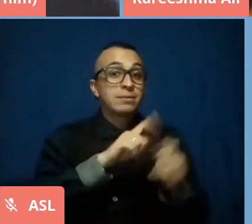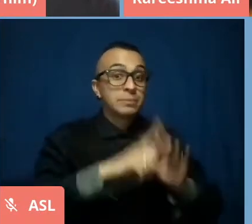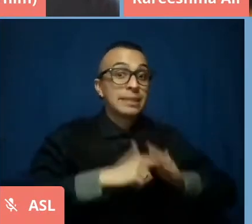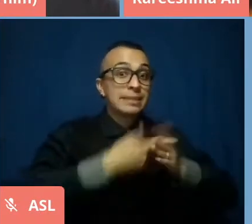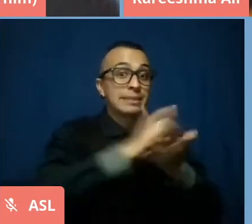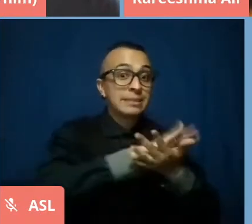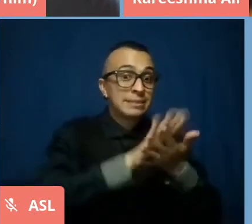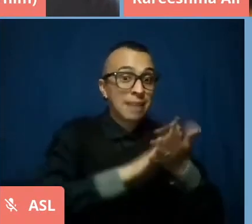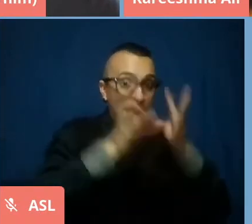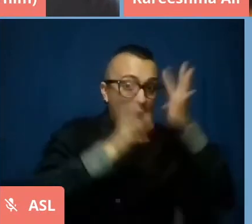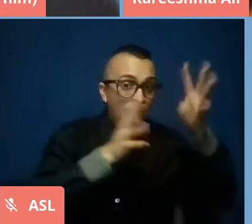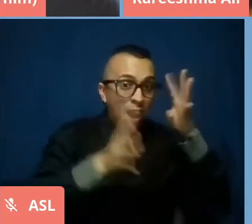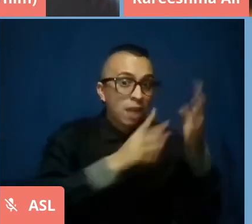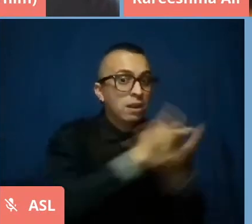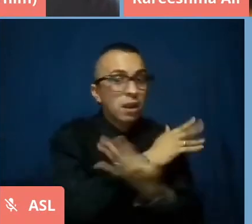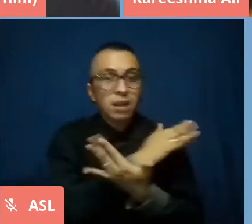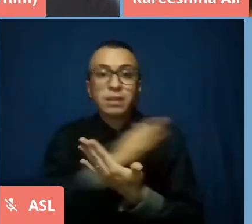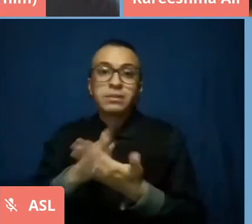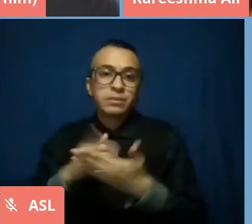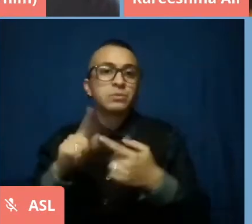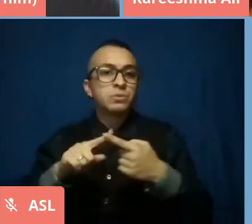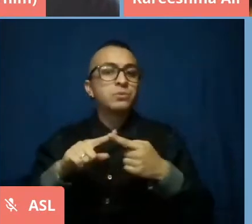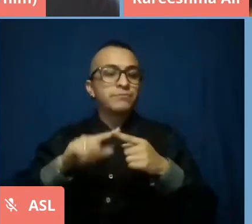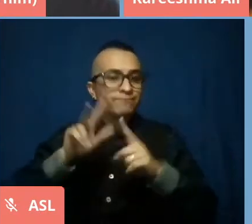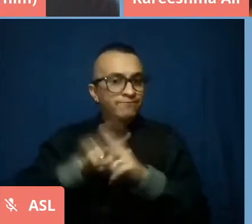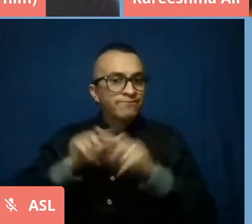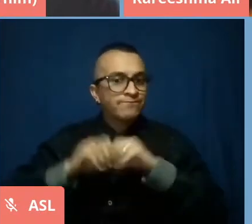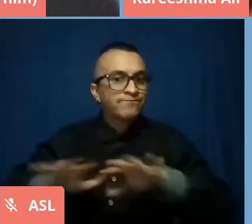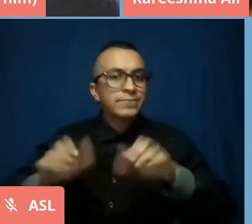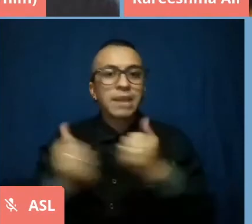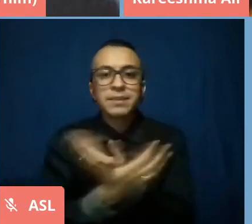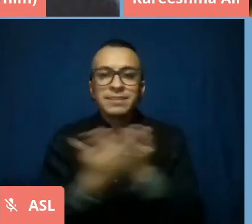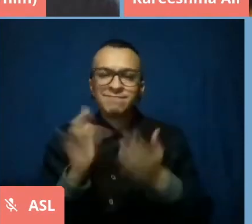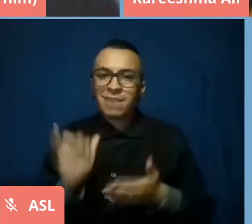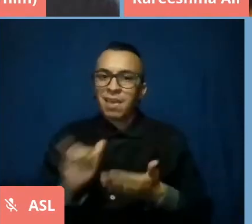right? Not just at one stage, but from the very get-go and all throughout.